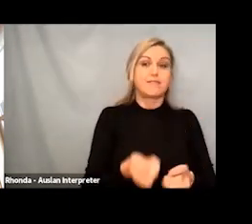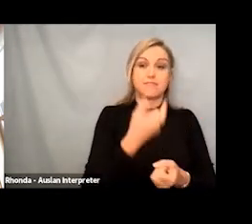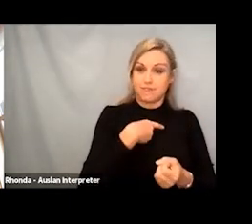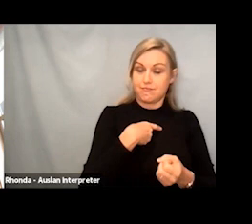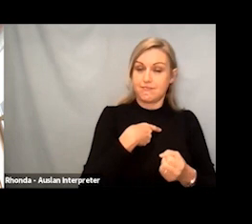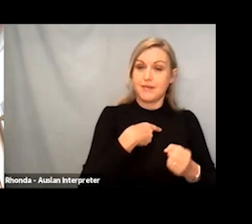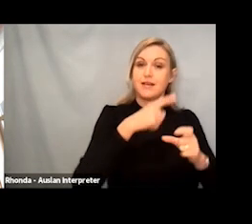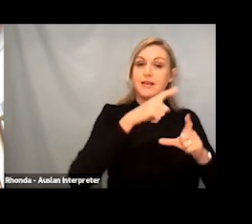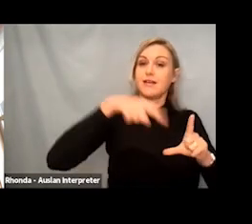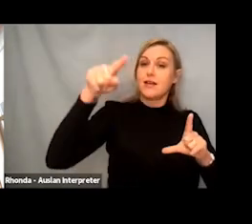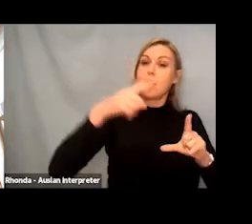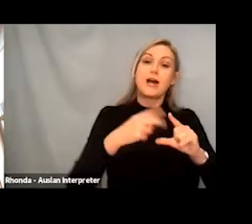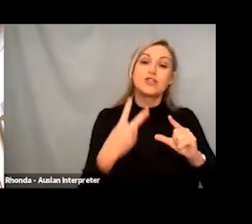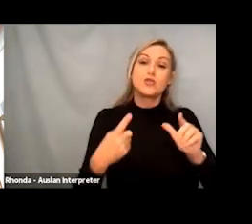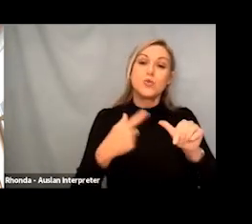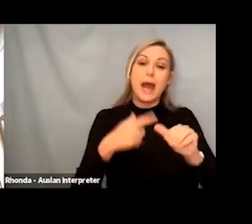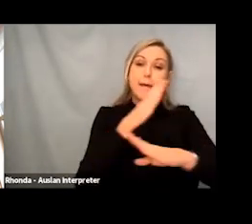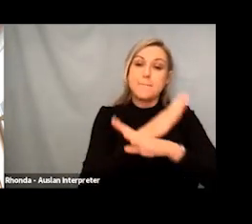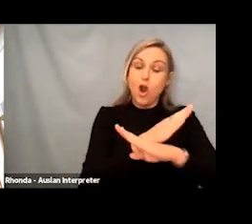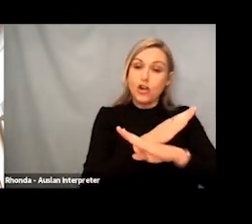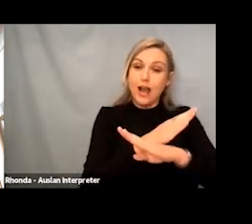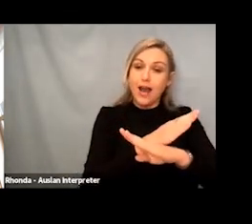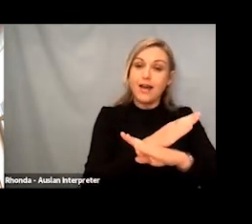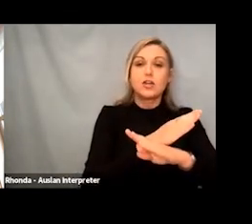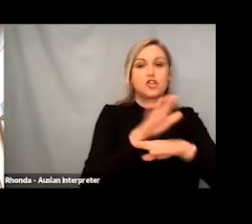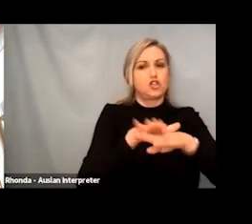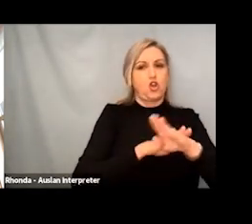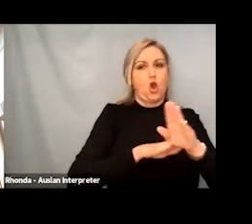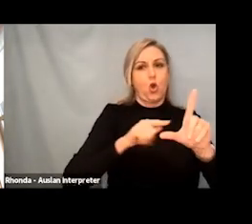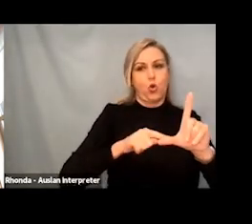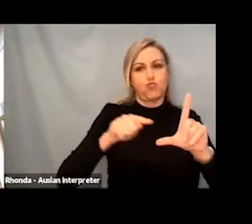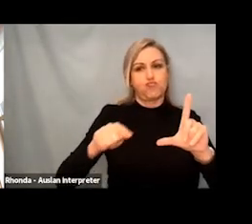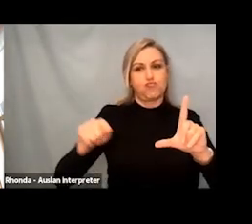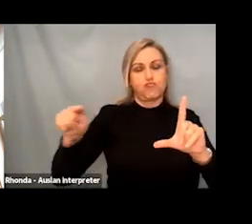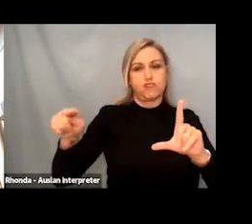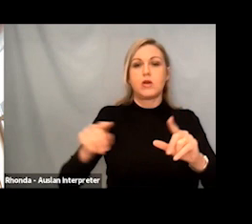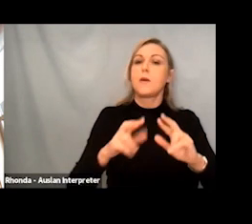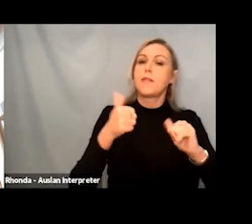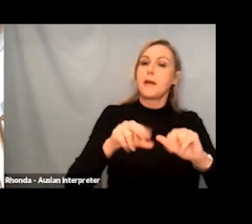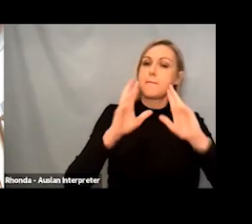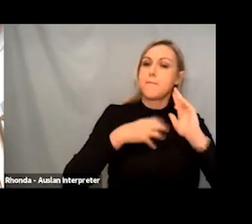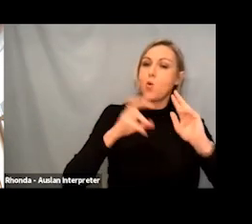down with a 2A blocker. You put in the 2A blocker in LSD and you get a normalized